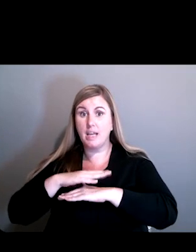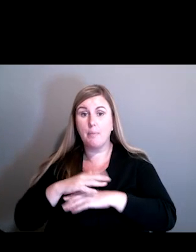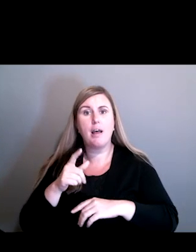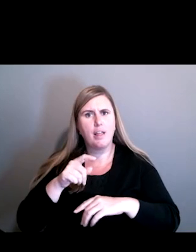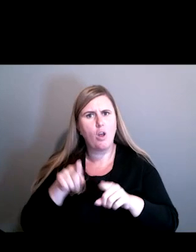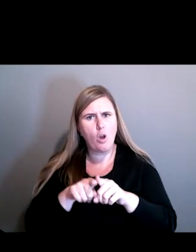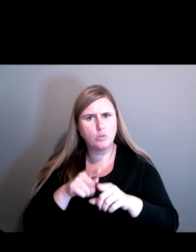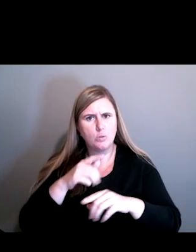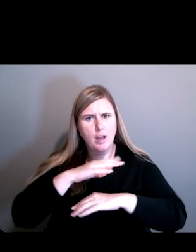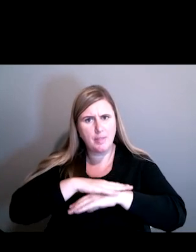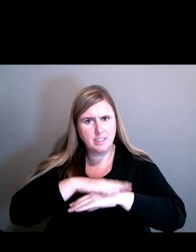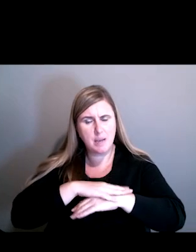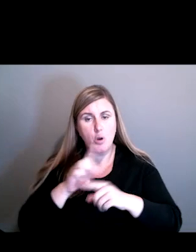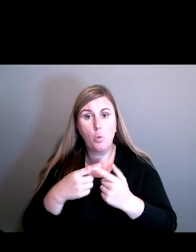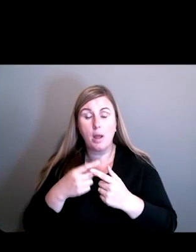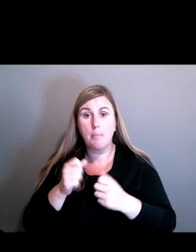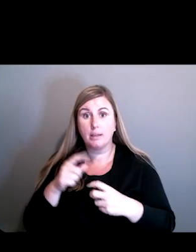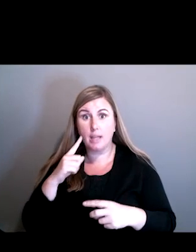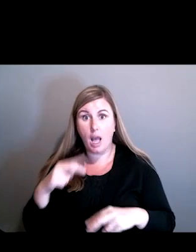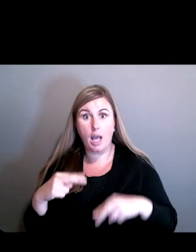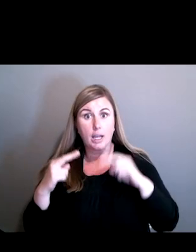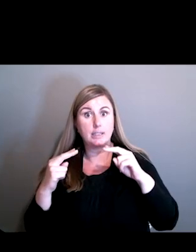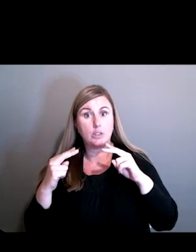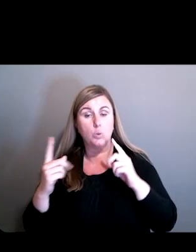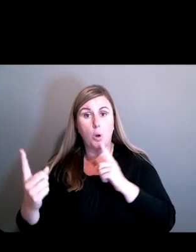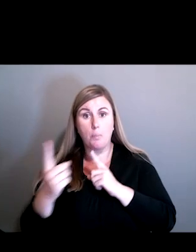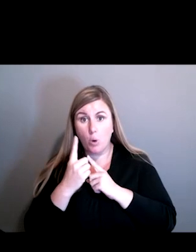activities away from the table and then at the